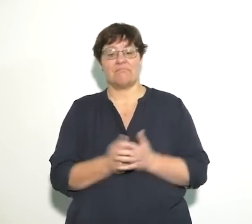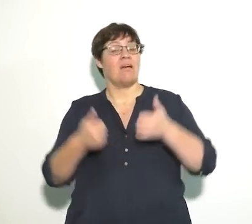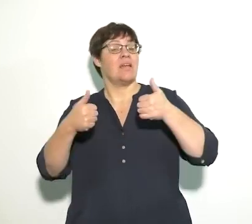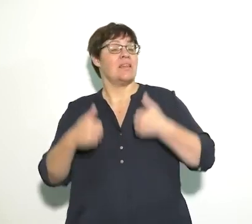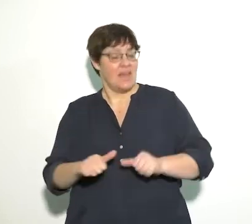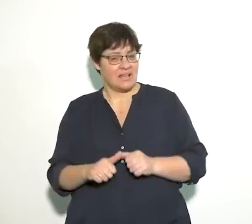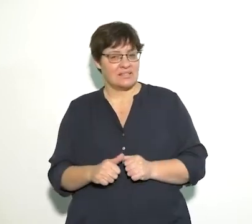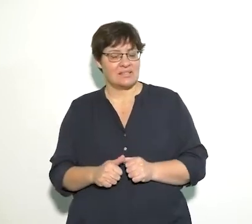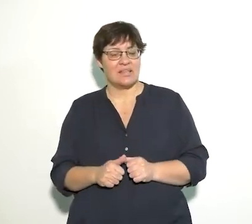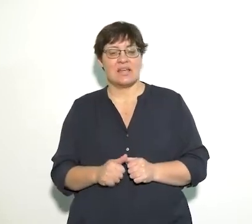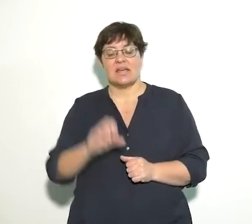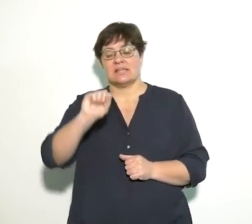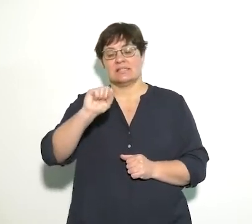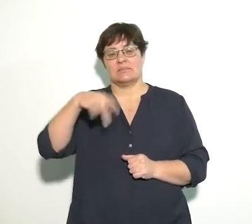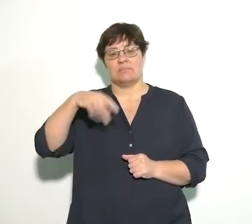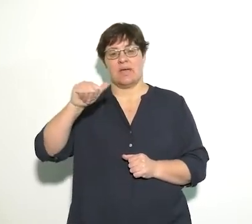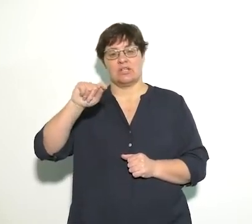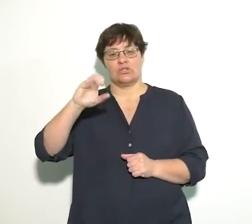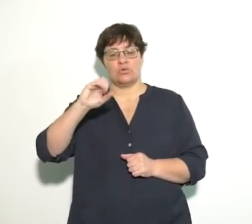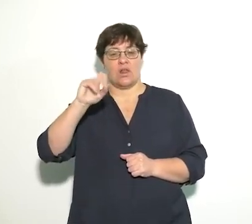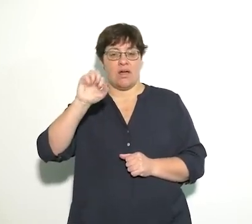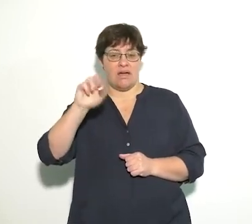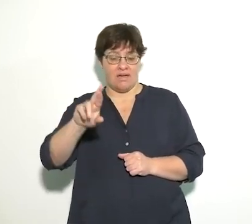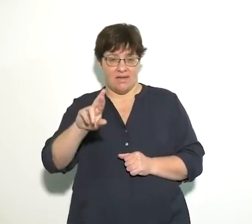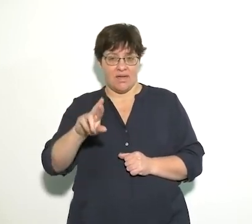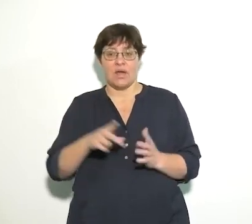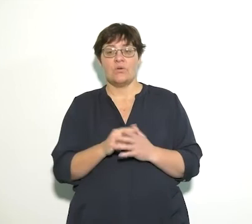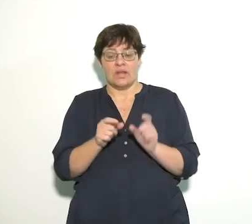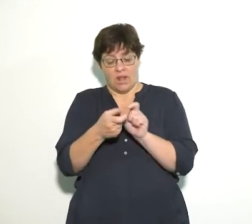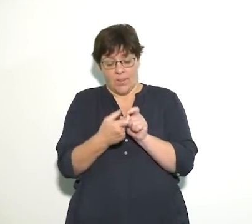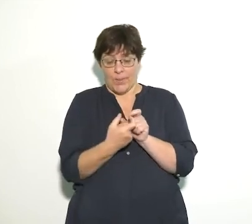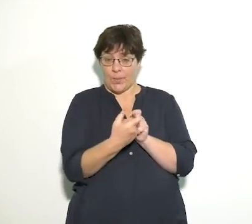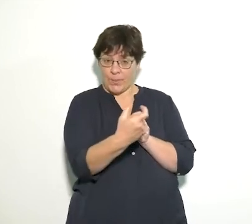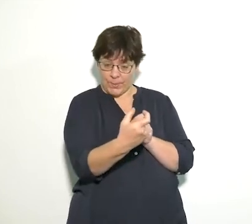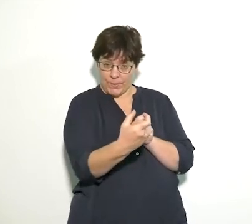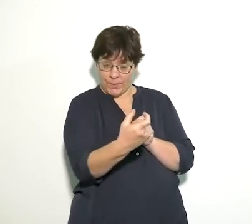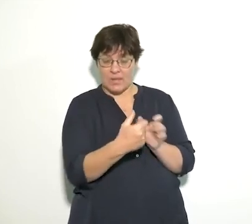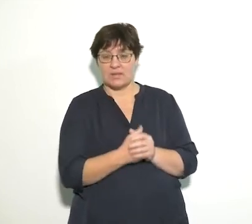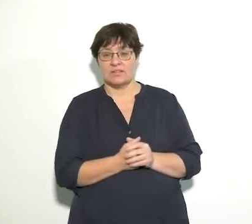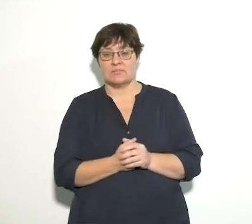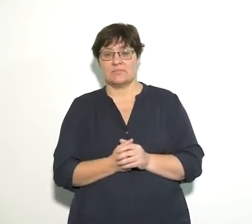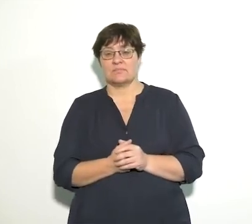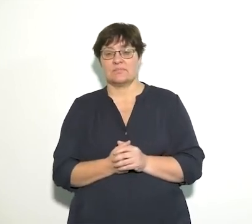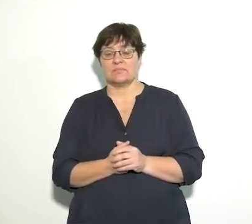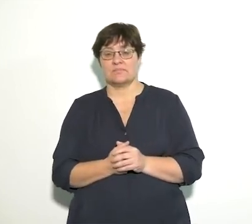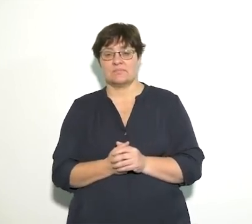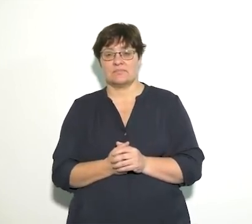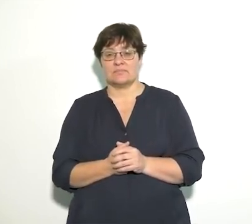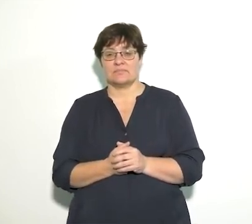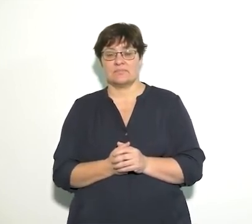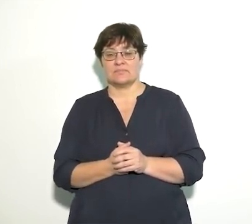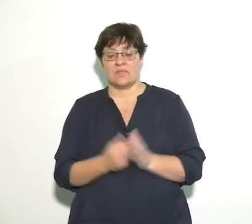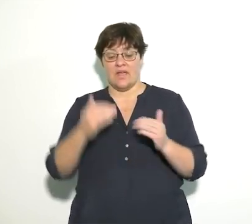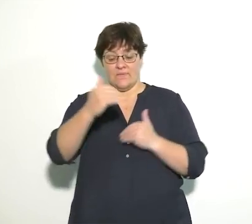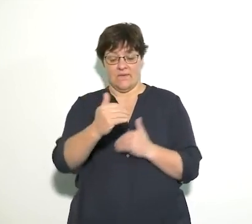Next, we are going to make our spatula. You are going to need the long piece of your rectangular cutout for